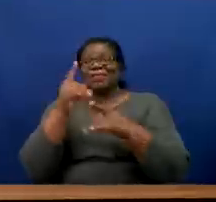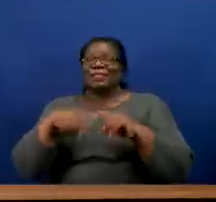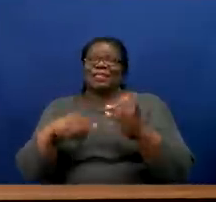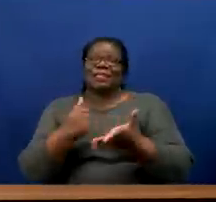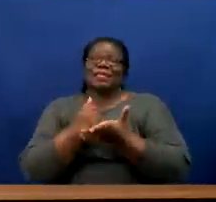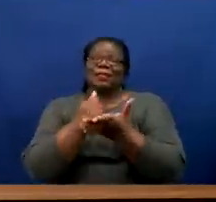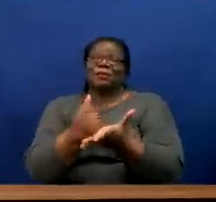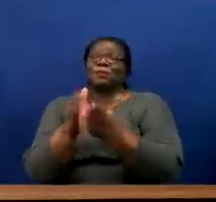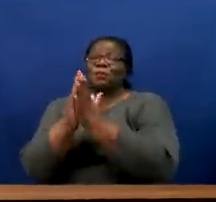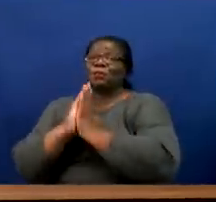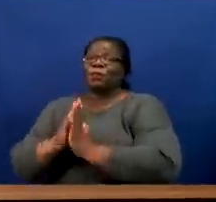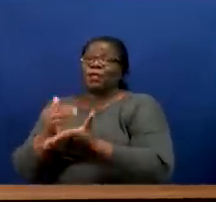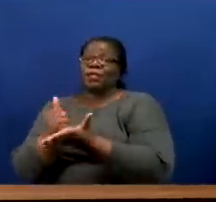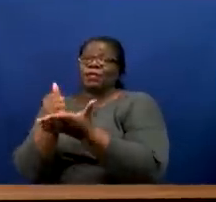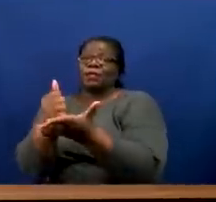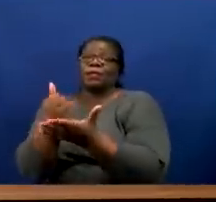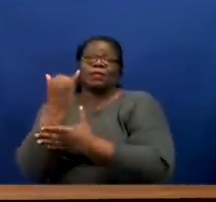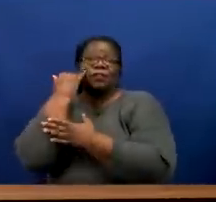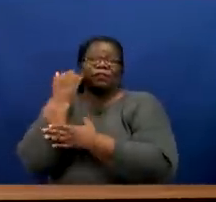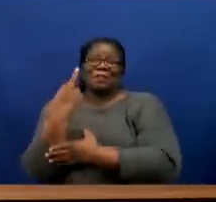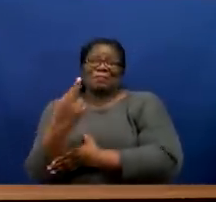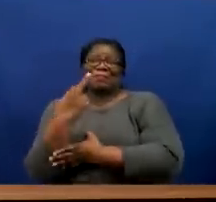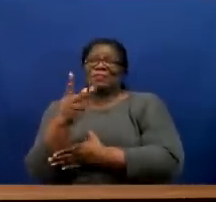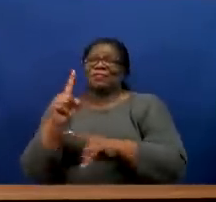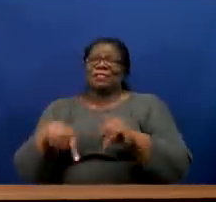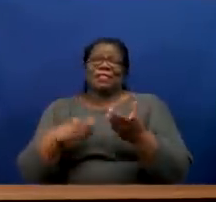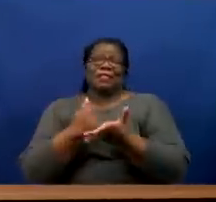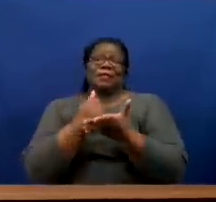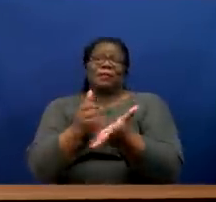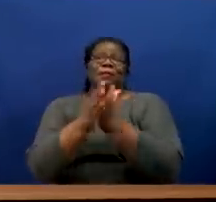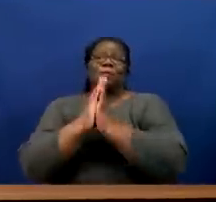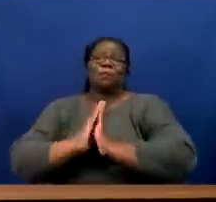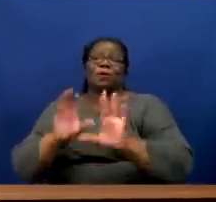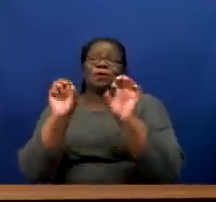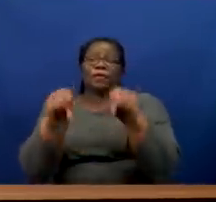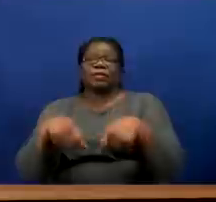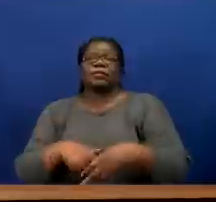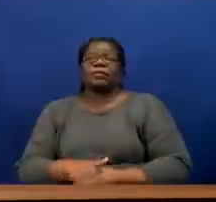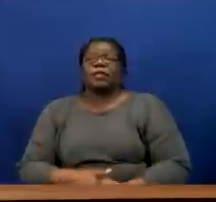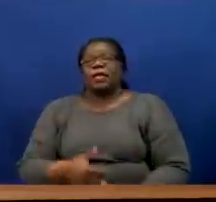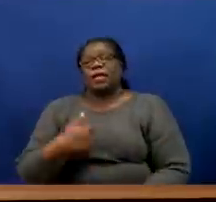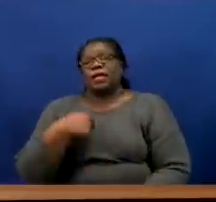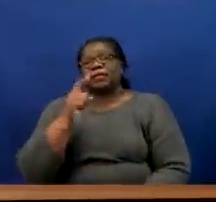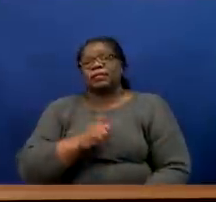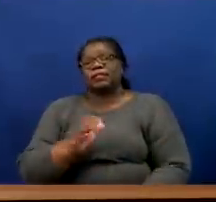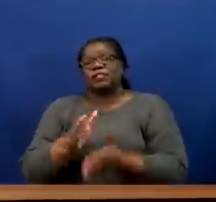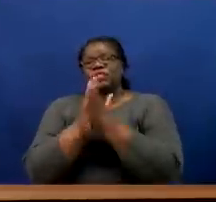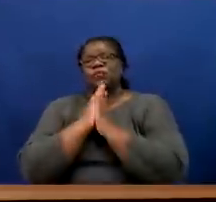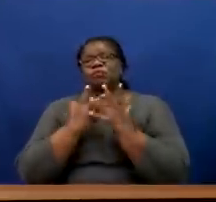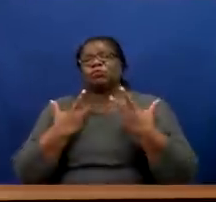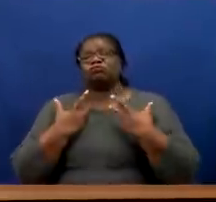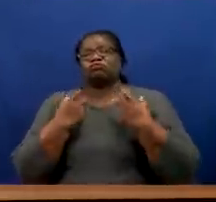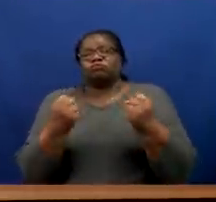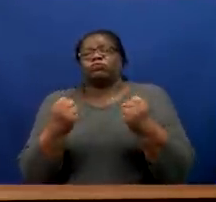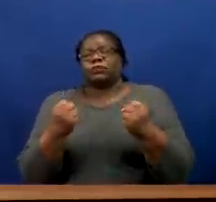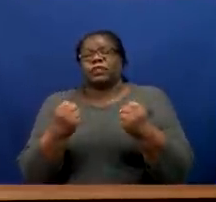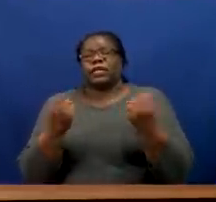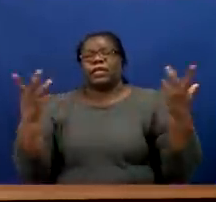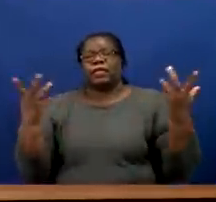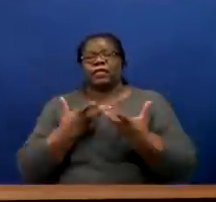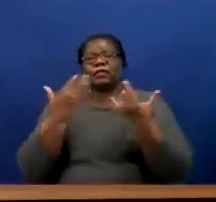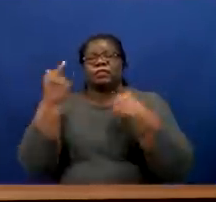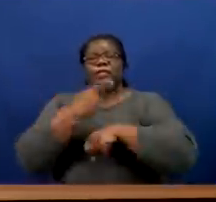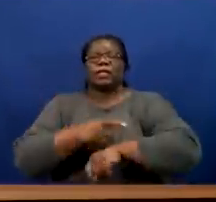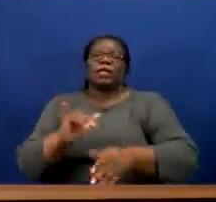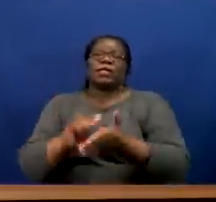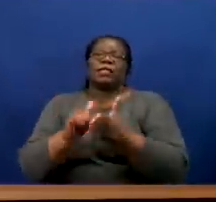it, prayer can. Even if your best friend can't get you out of it, prayer can. I need to find some prayer warriors somewhere in the cathedral today who